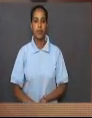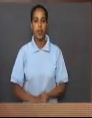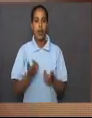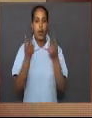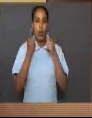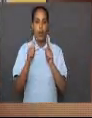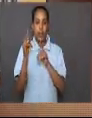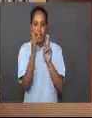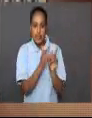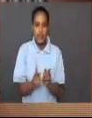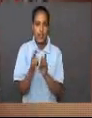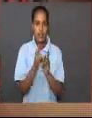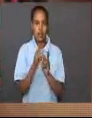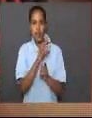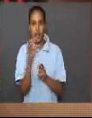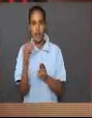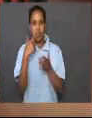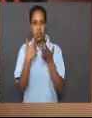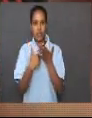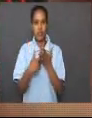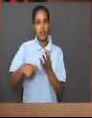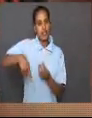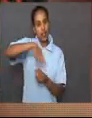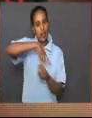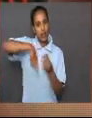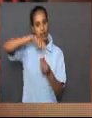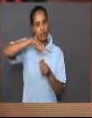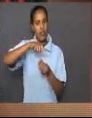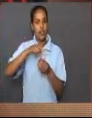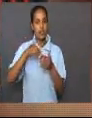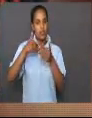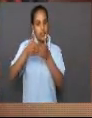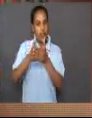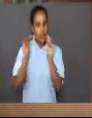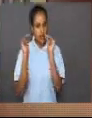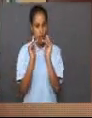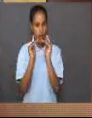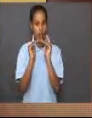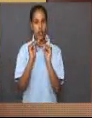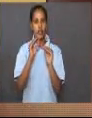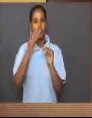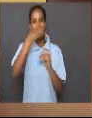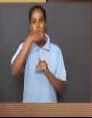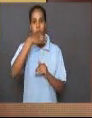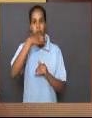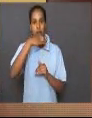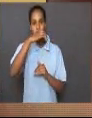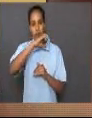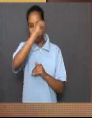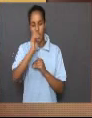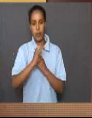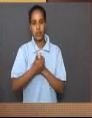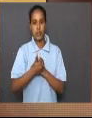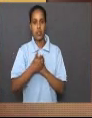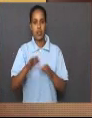When a system and its surroundings reach equal temperature, the transfer of